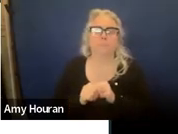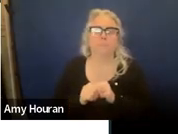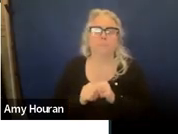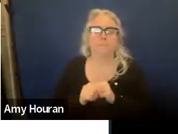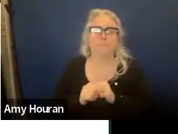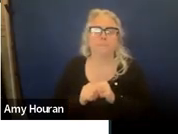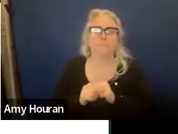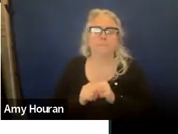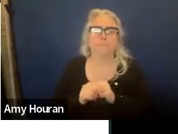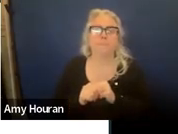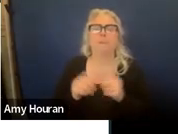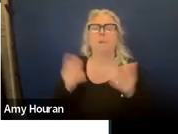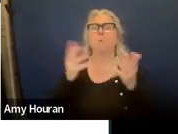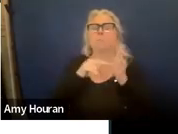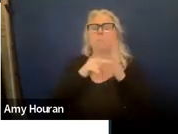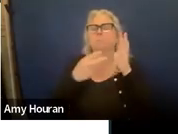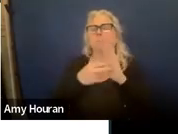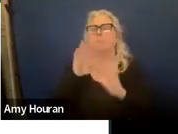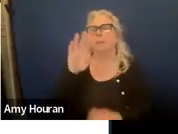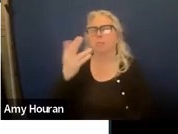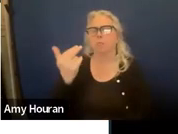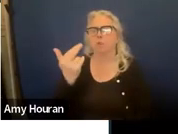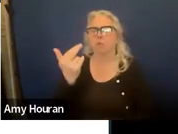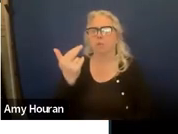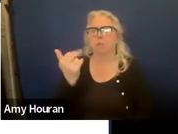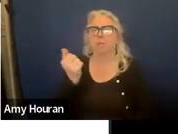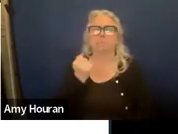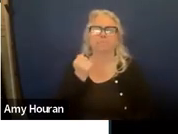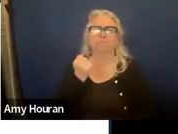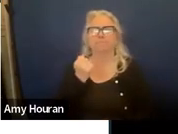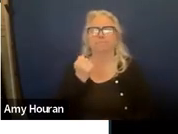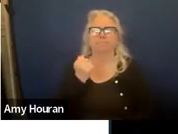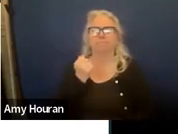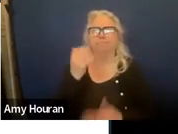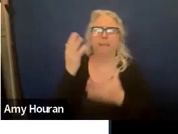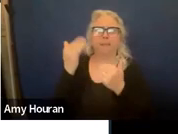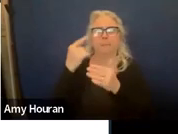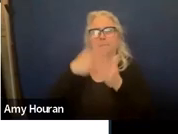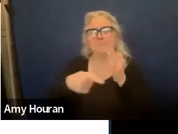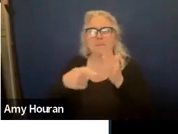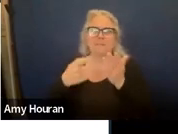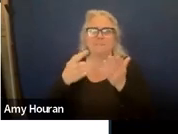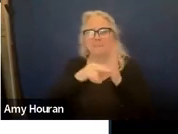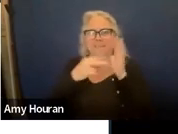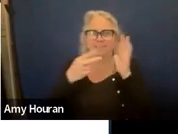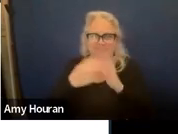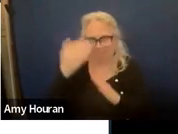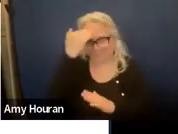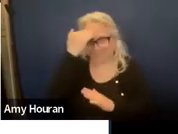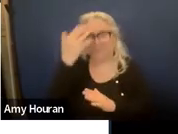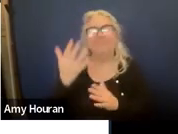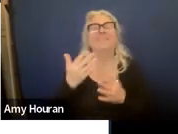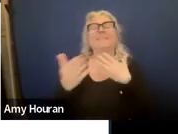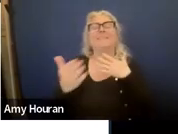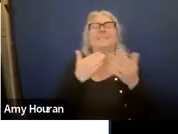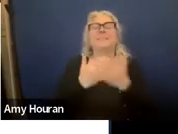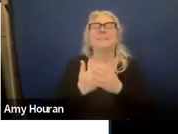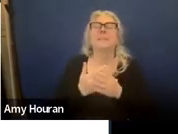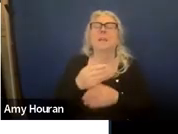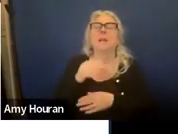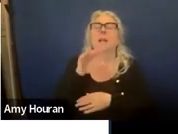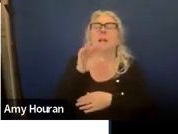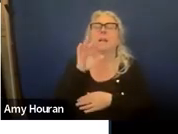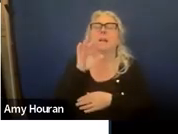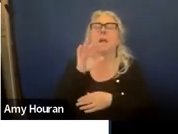2023. So what is this B13 that we just throw around and expect everybody to know what it is? It's one of the